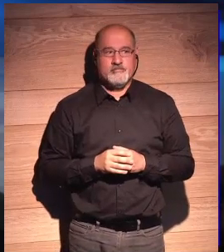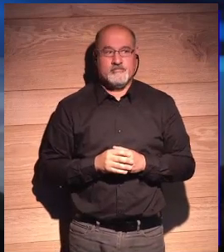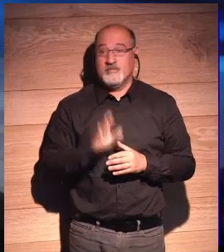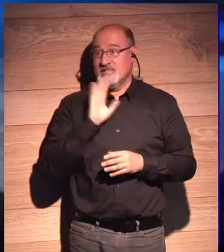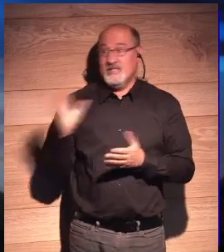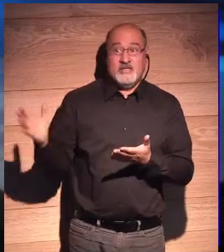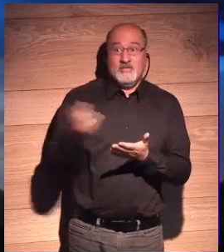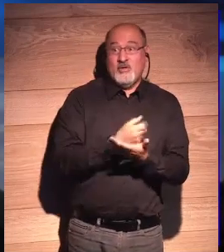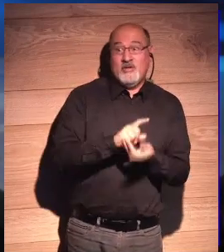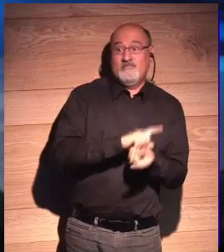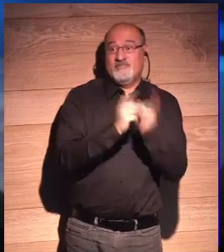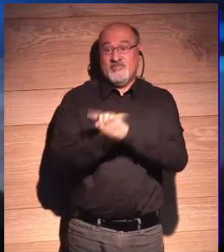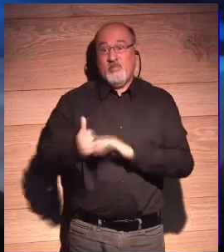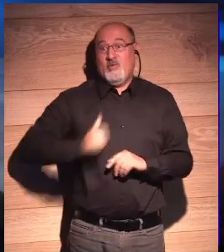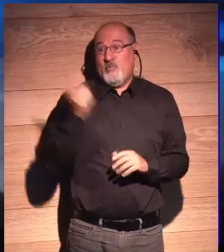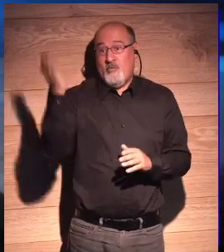It's